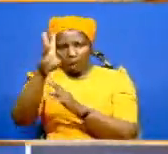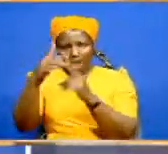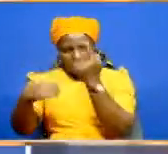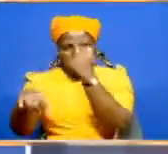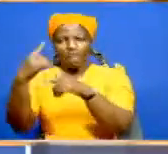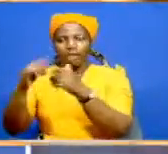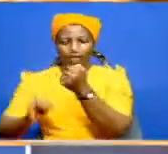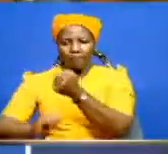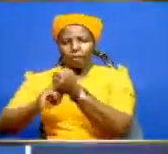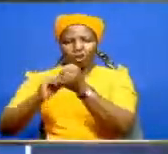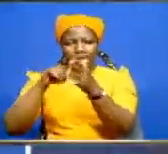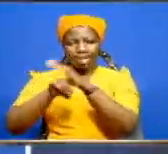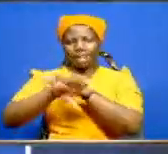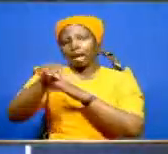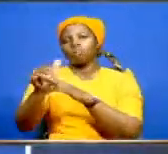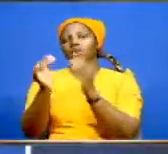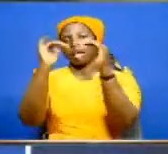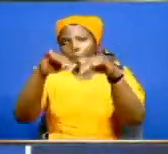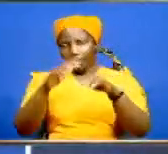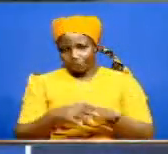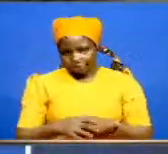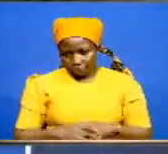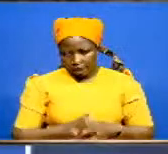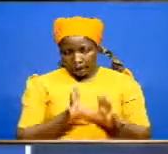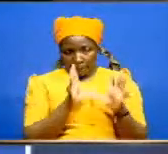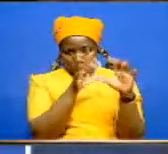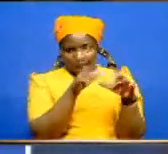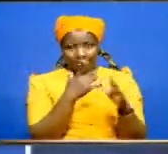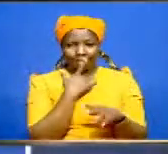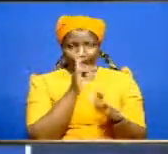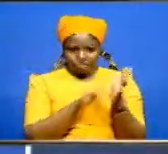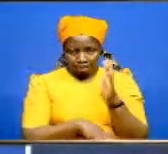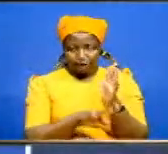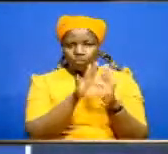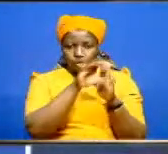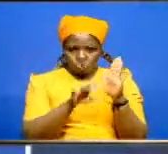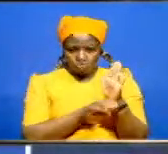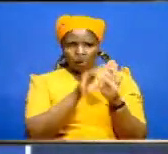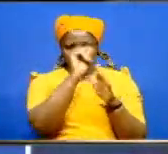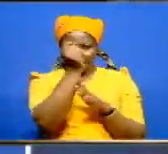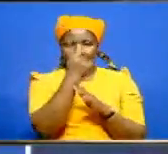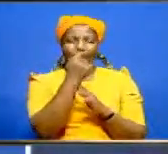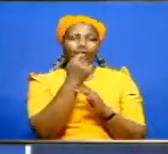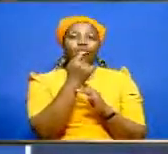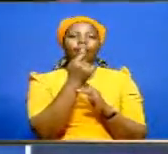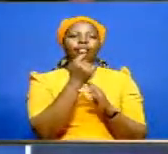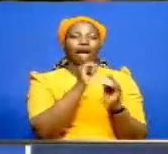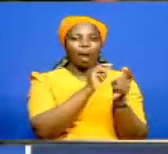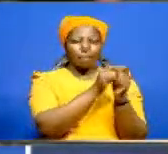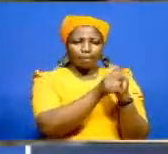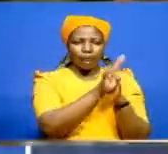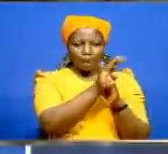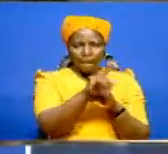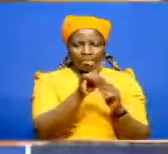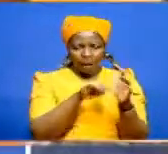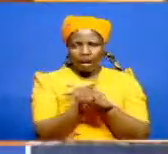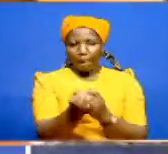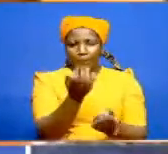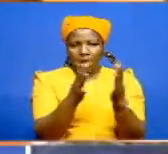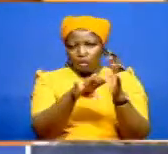of county assemblies. The party downplayed the defeat of the Constitution of Kenya Amendment Bill in the Baringo County